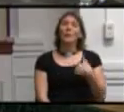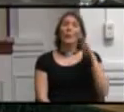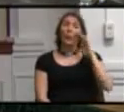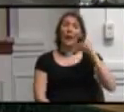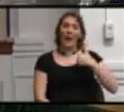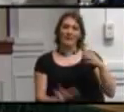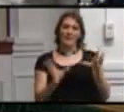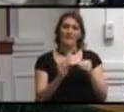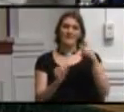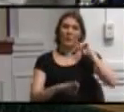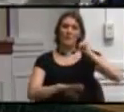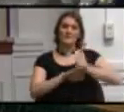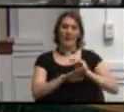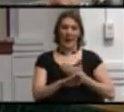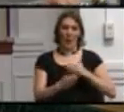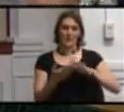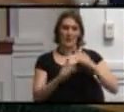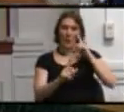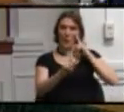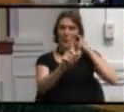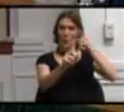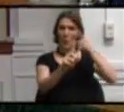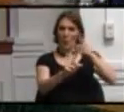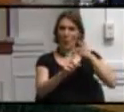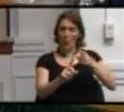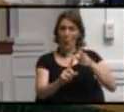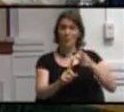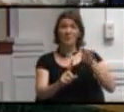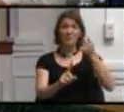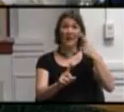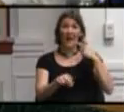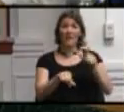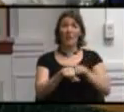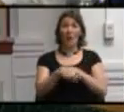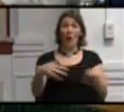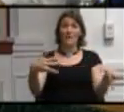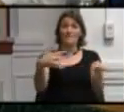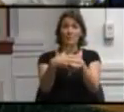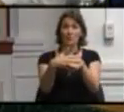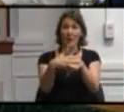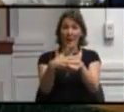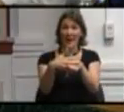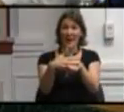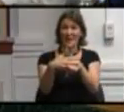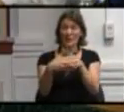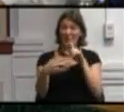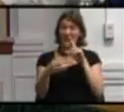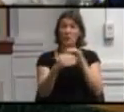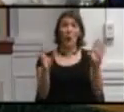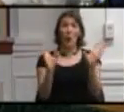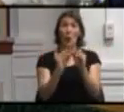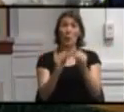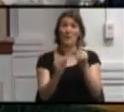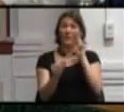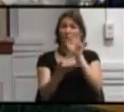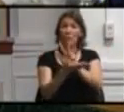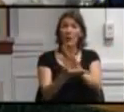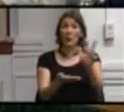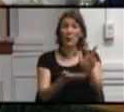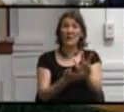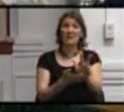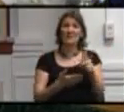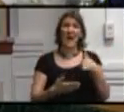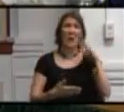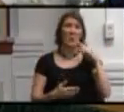meeting. And given that we have a long break until our next select board meeting, and that we're going to just miss each